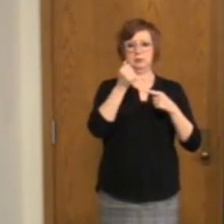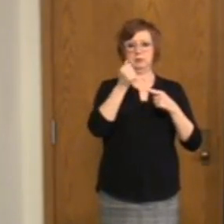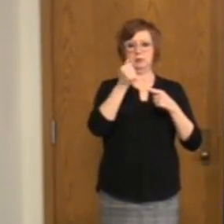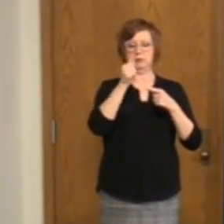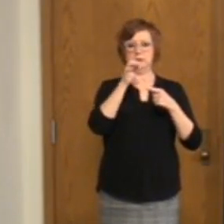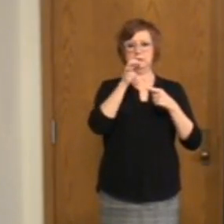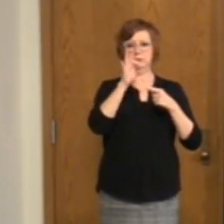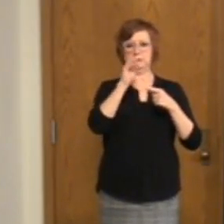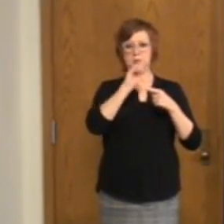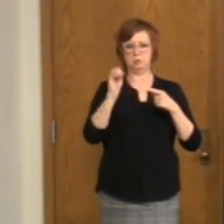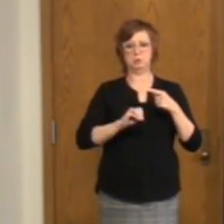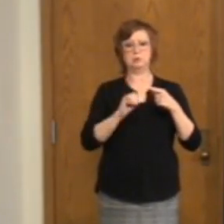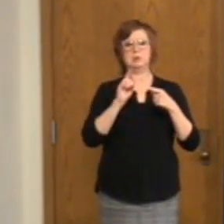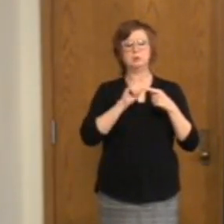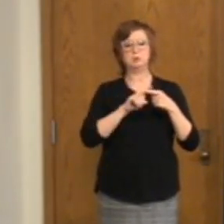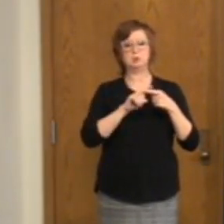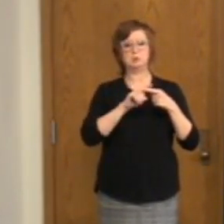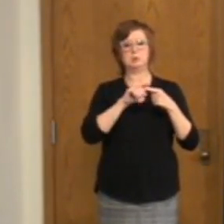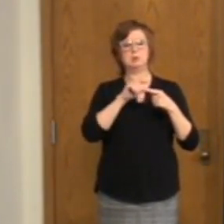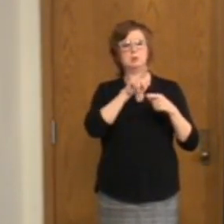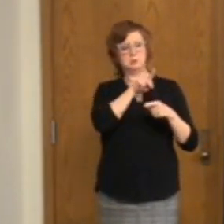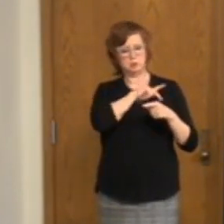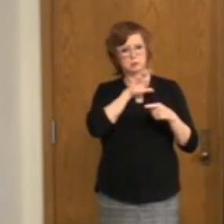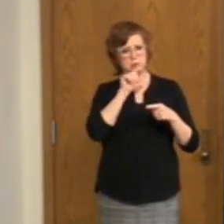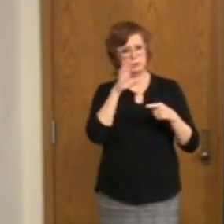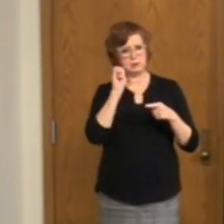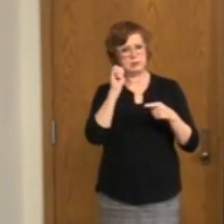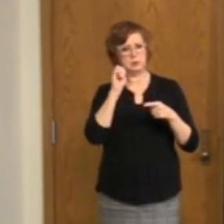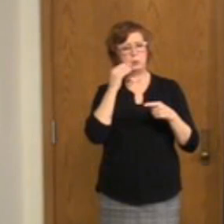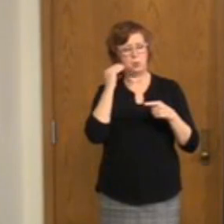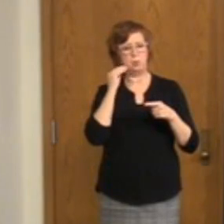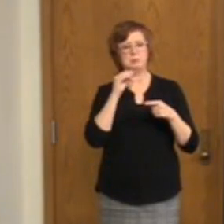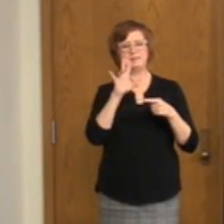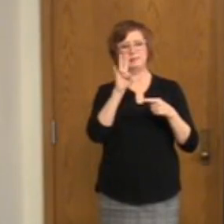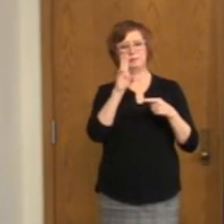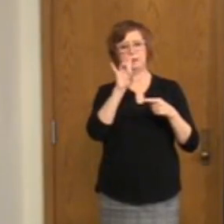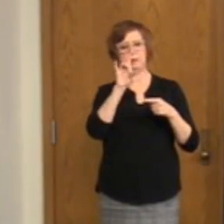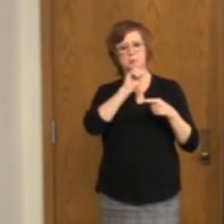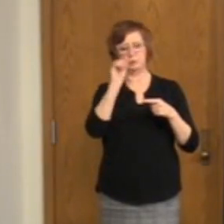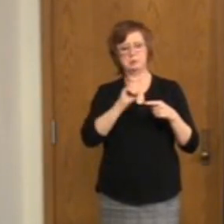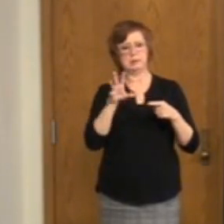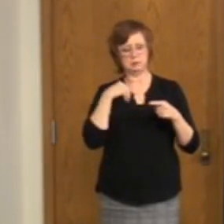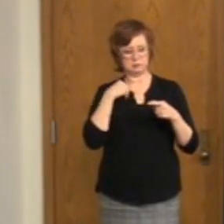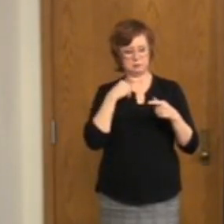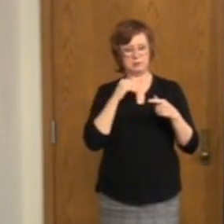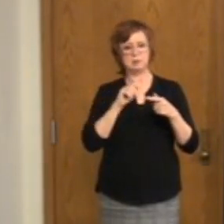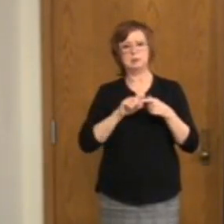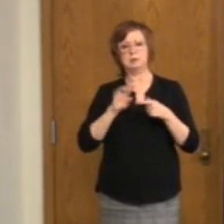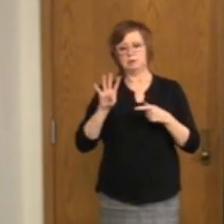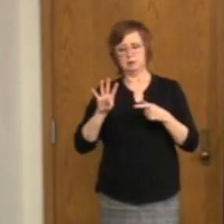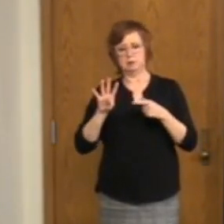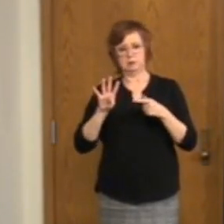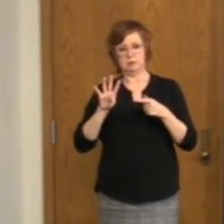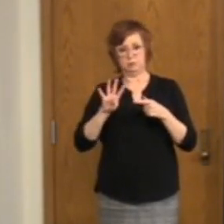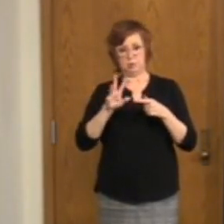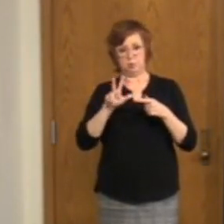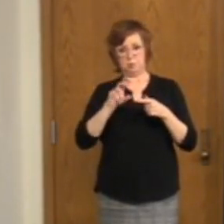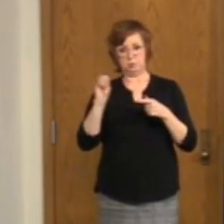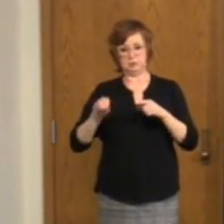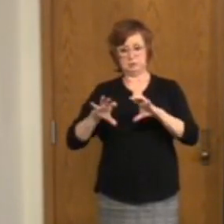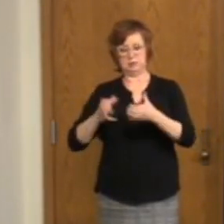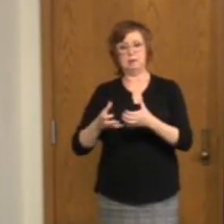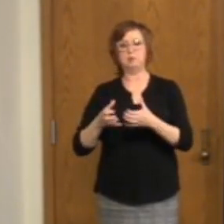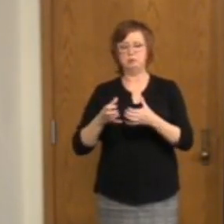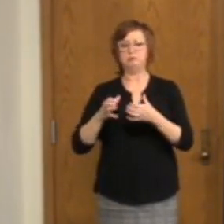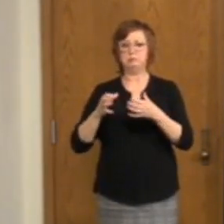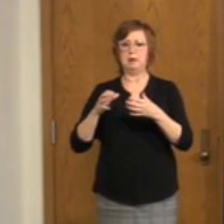of the residents have received their first dose of the vaccine, and about 43% have now received both shots.